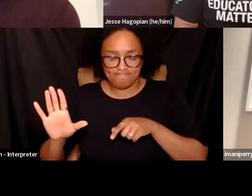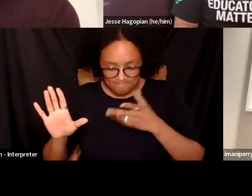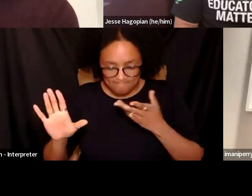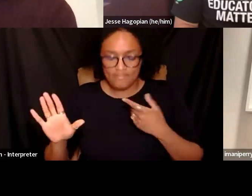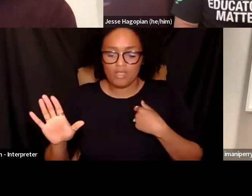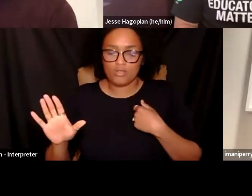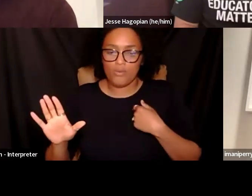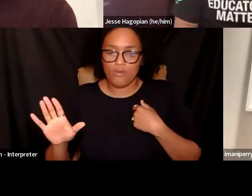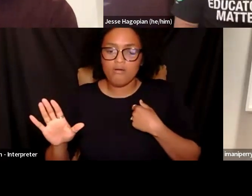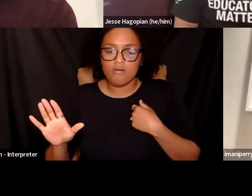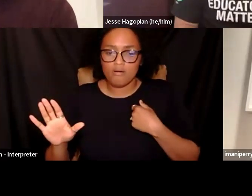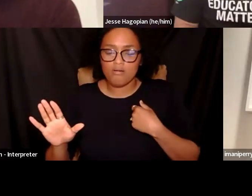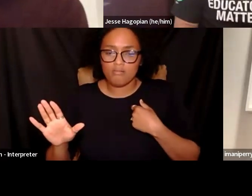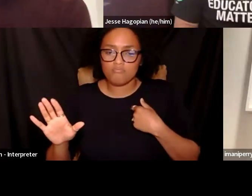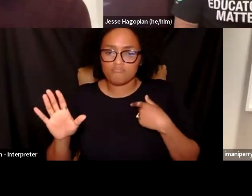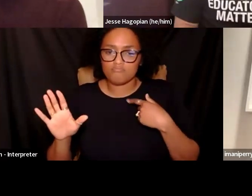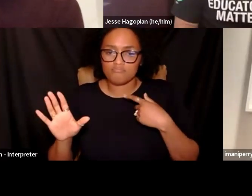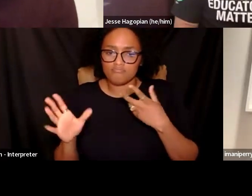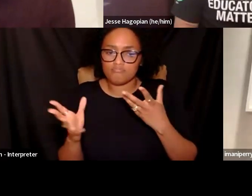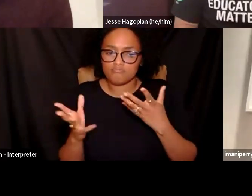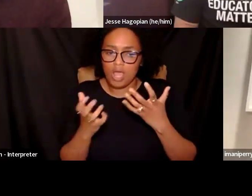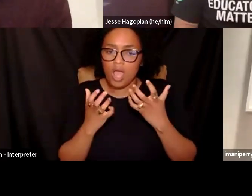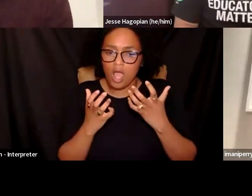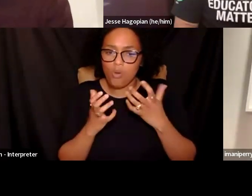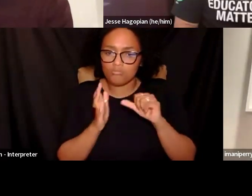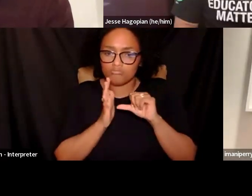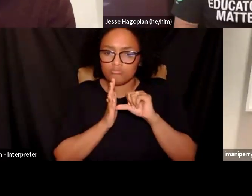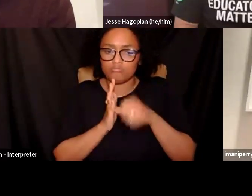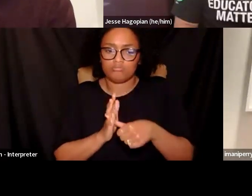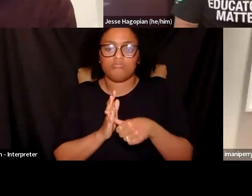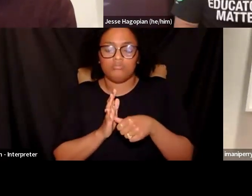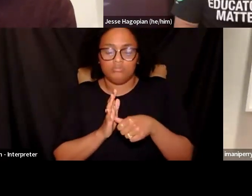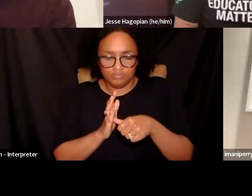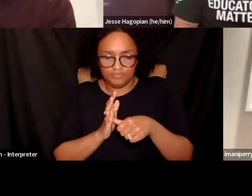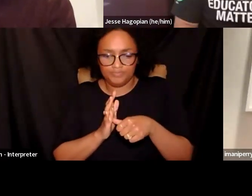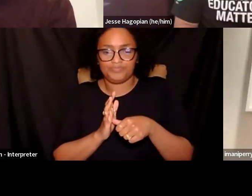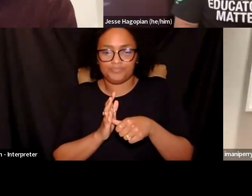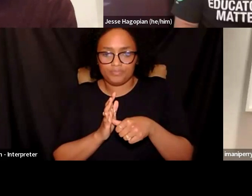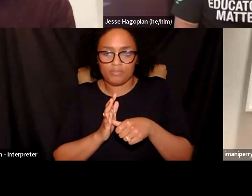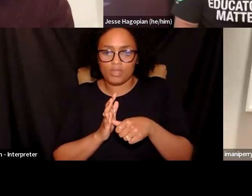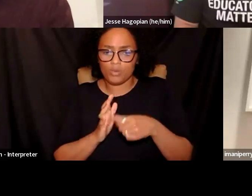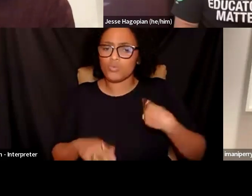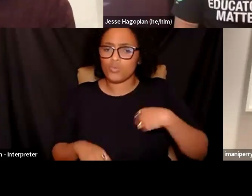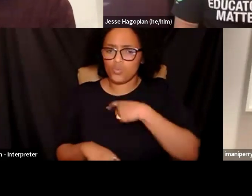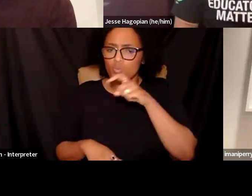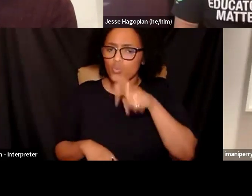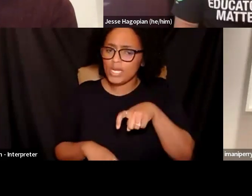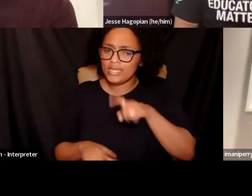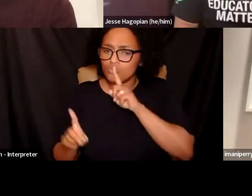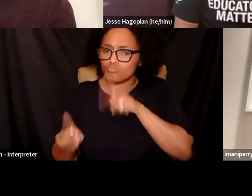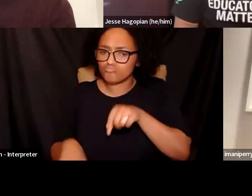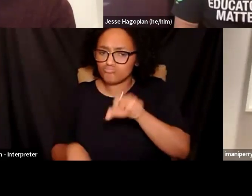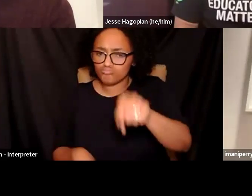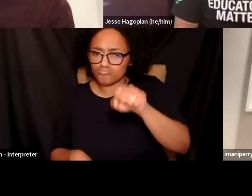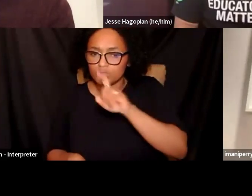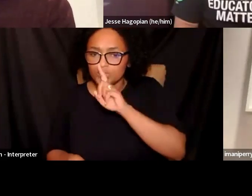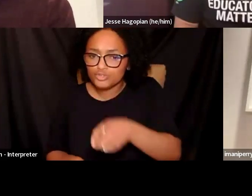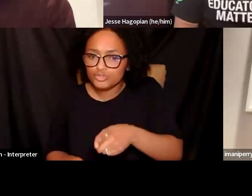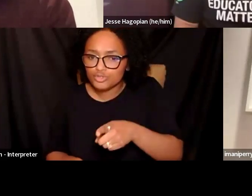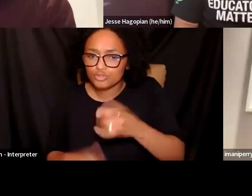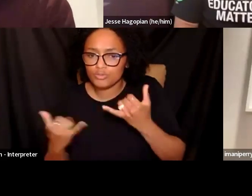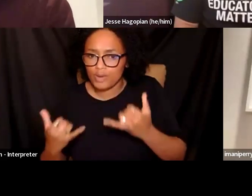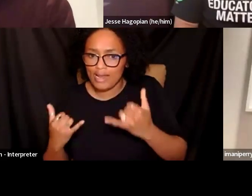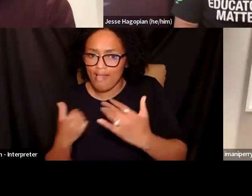say that we have to both, for pragmatic reason, there has to be a response formulated, but we can't have a kind of a